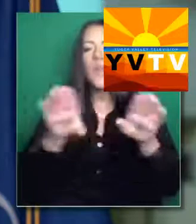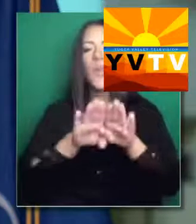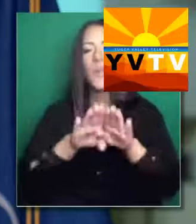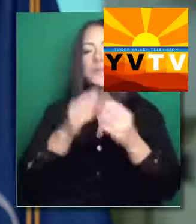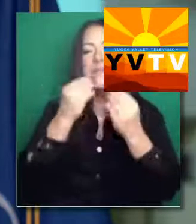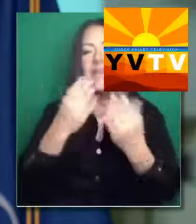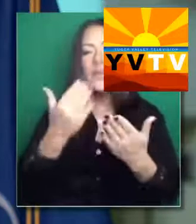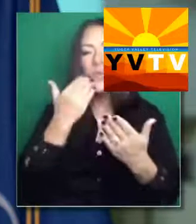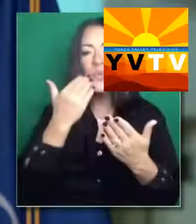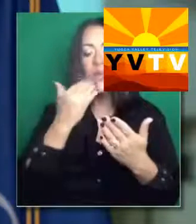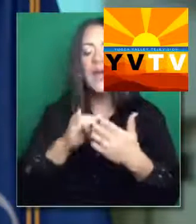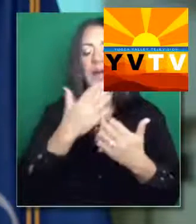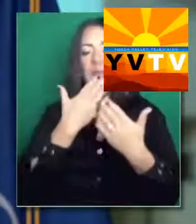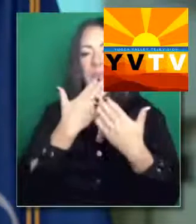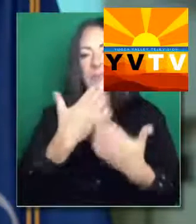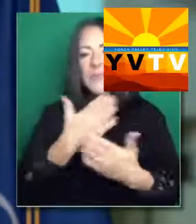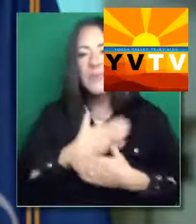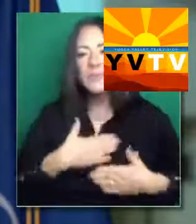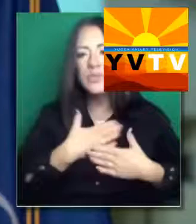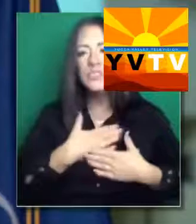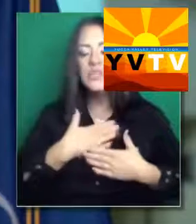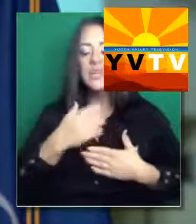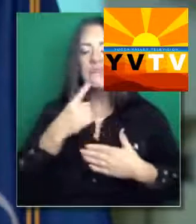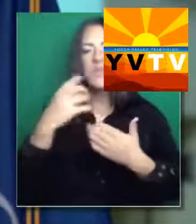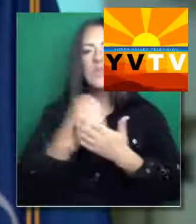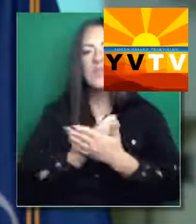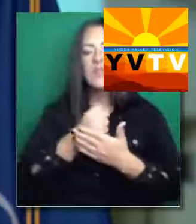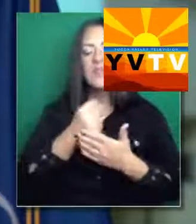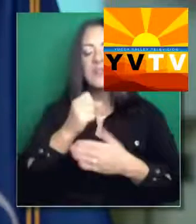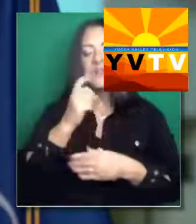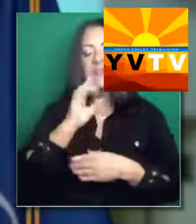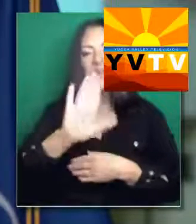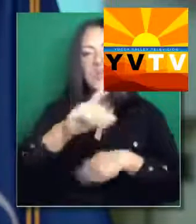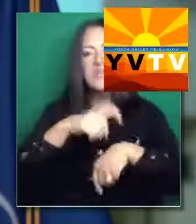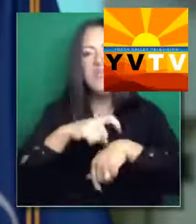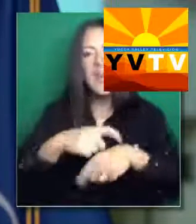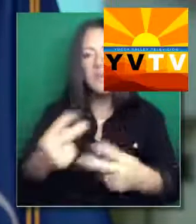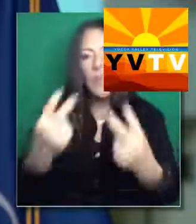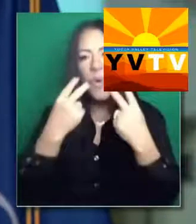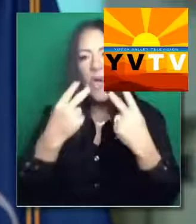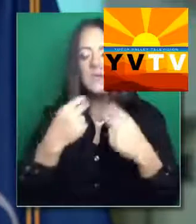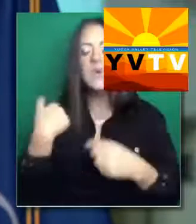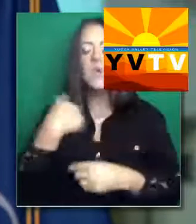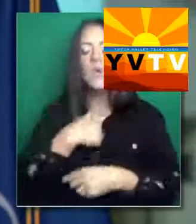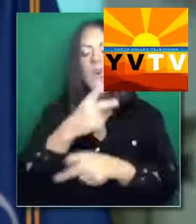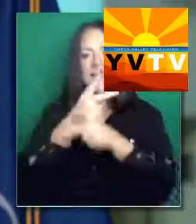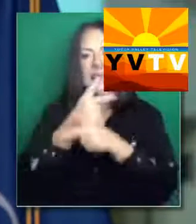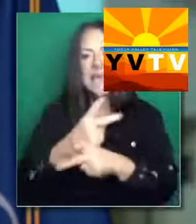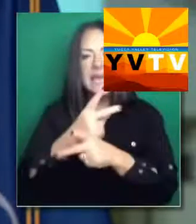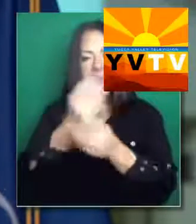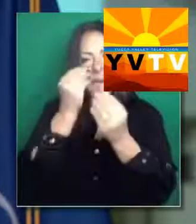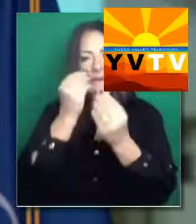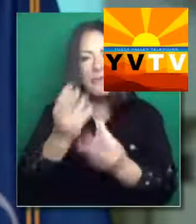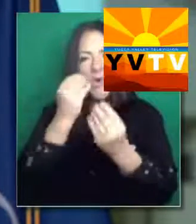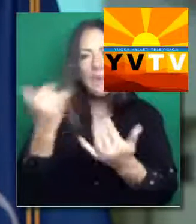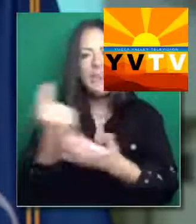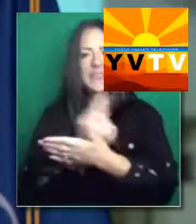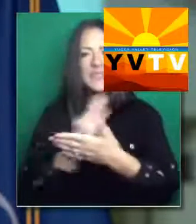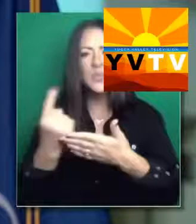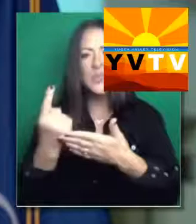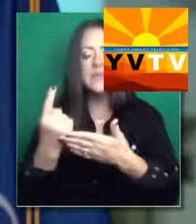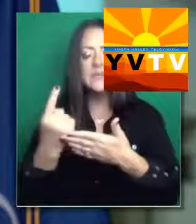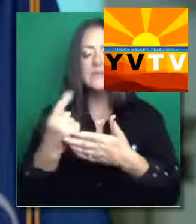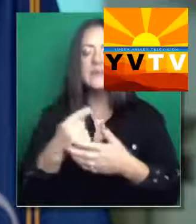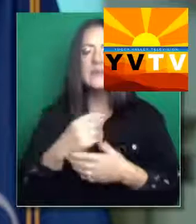gratitude to all of you for the opportunity and privilege of your time. We'll be updating you consistently this week. And of course, later this